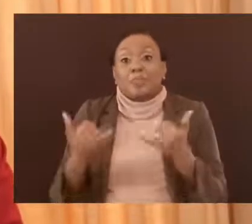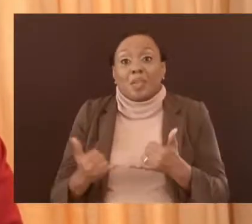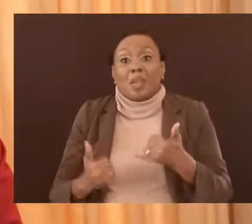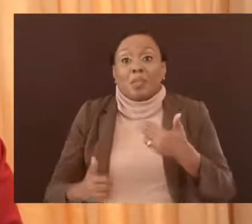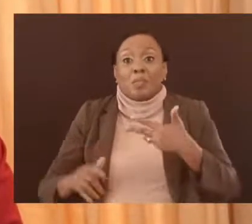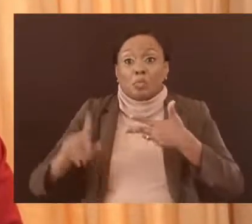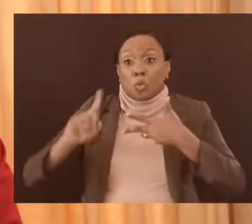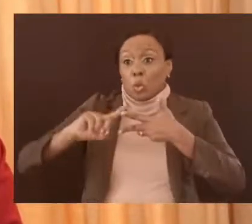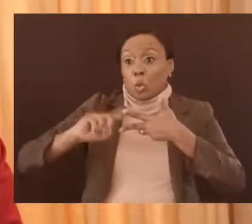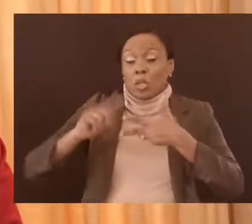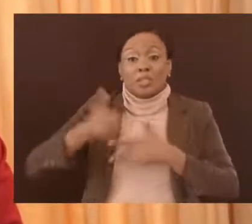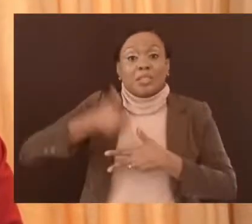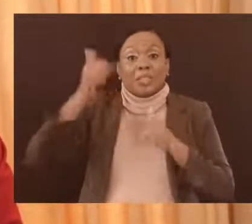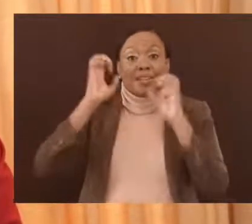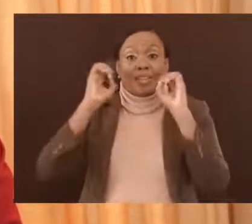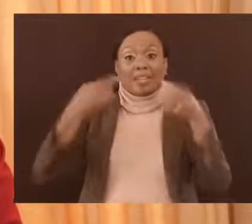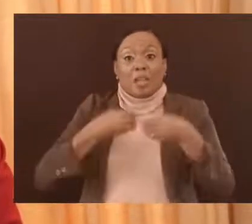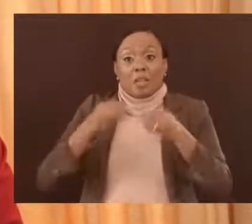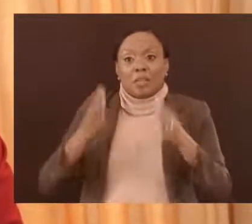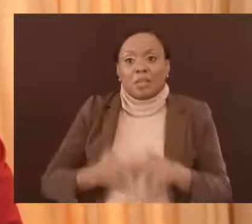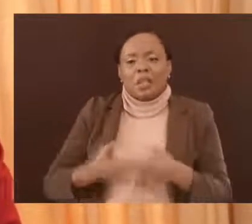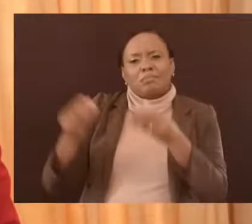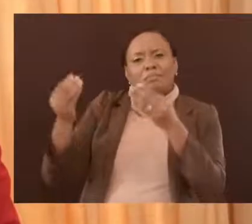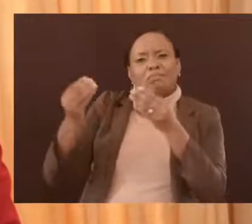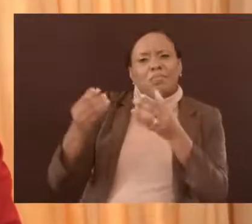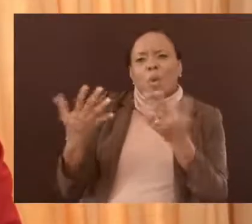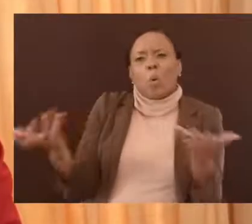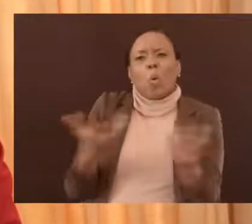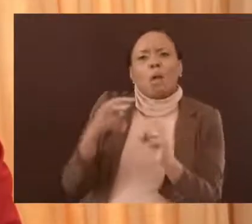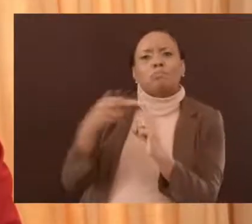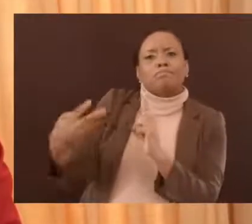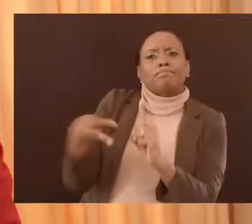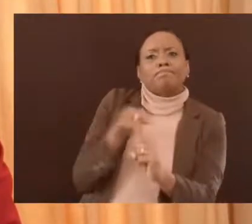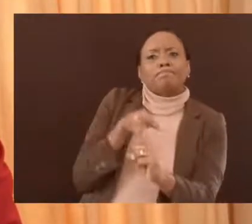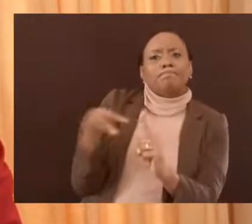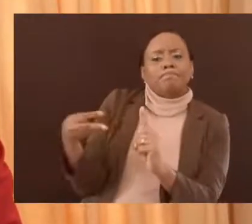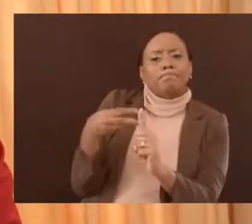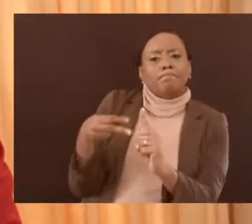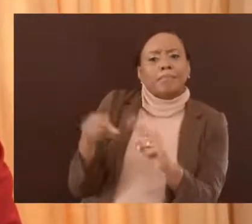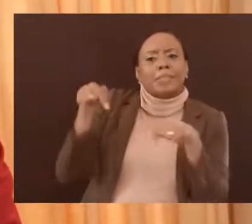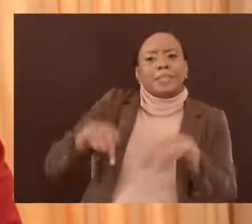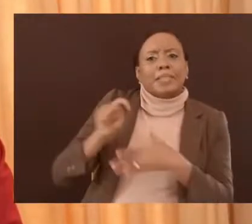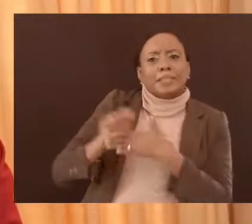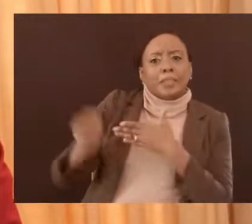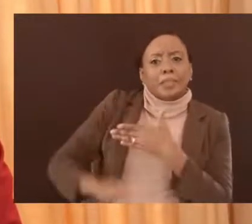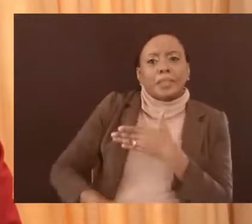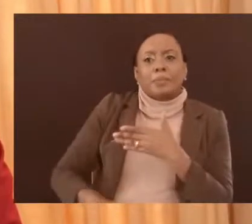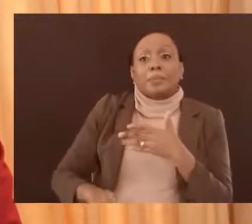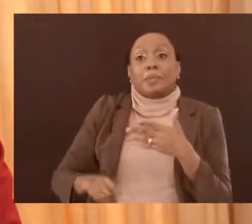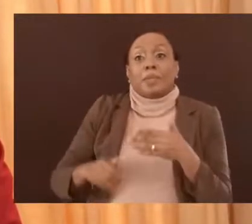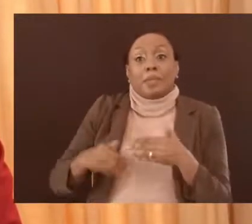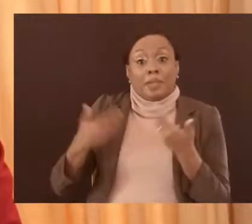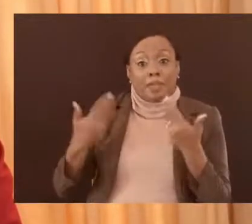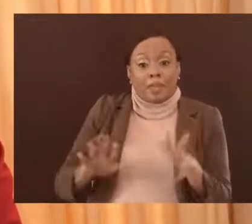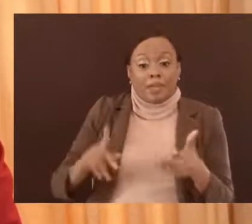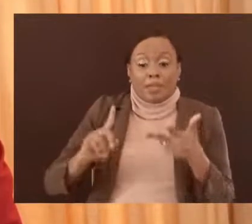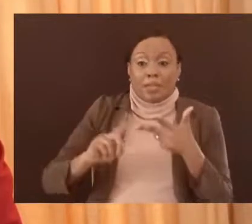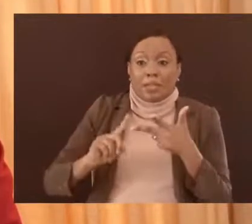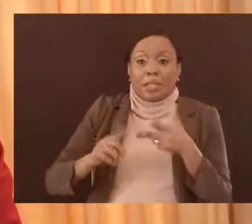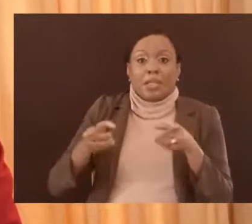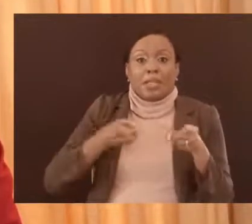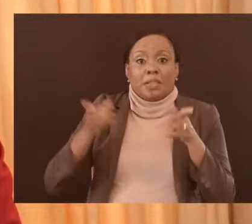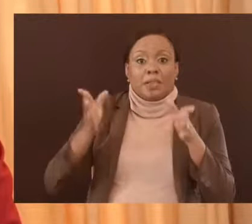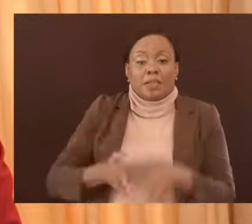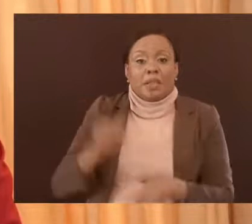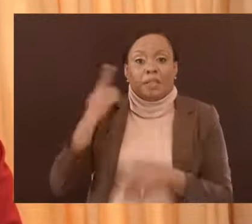Education Officer as well to give a perspective in terms of plans for the upcoming term, and then later for Dr. Idame Denny, the Director